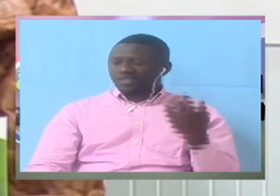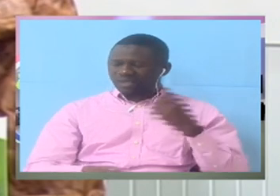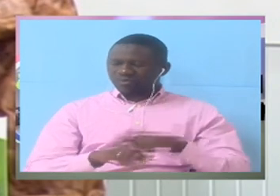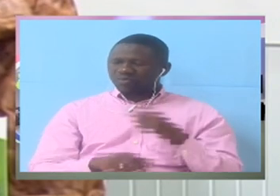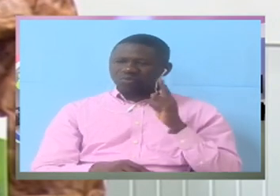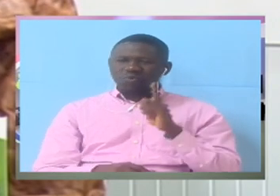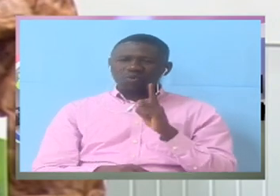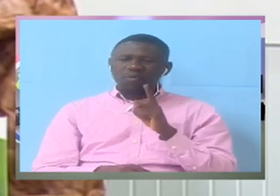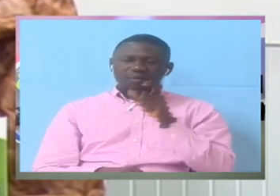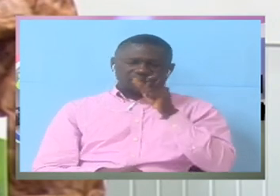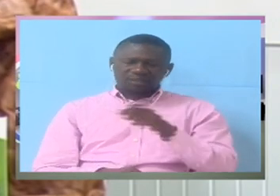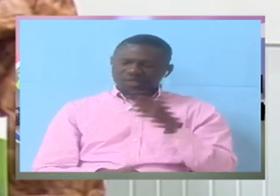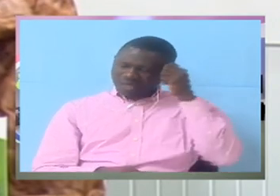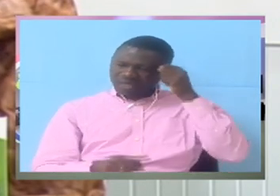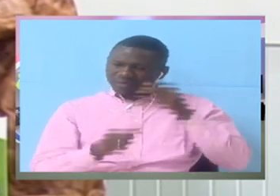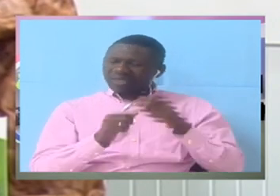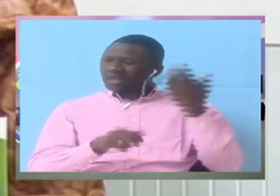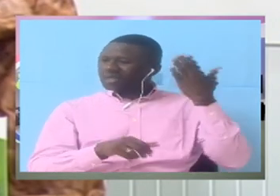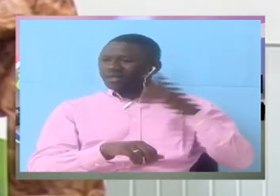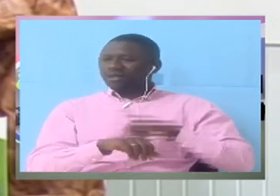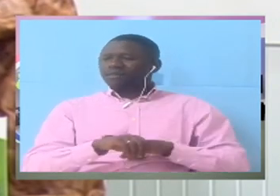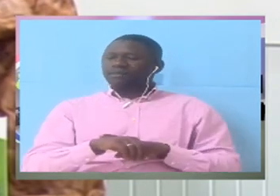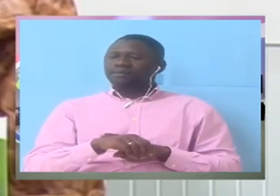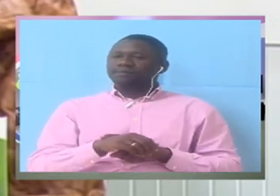When I can recall at that time,